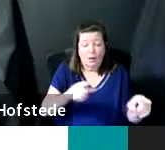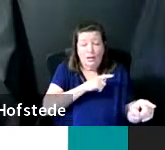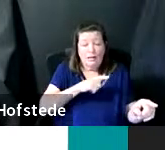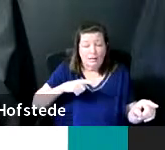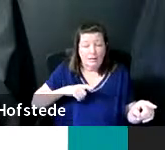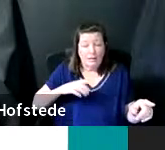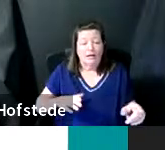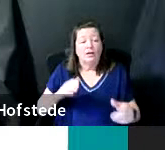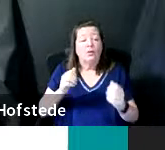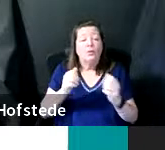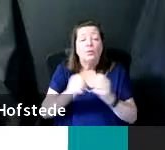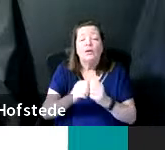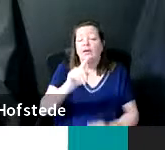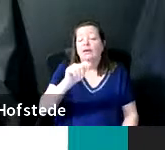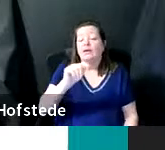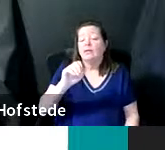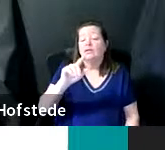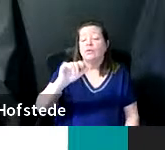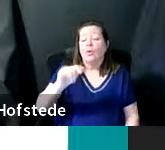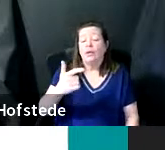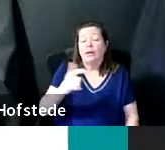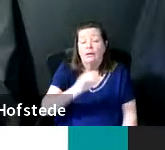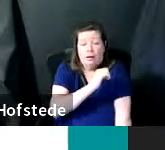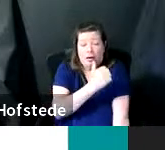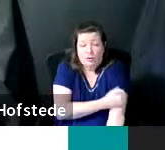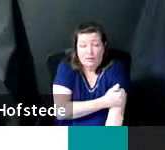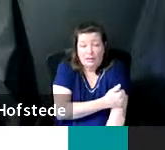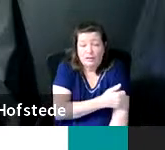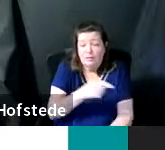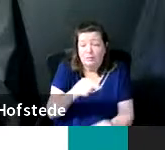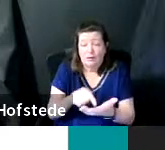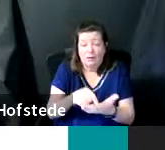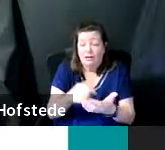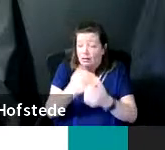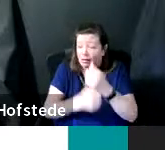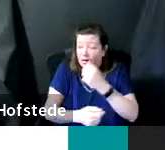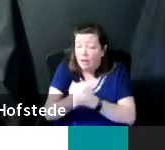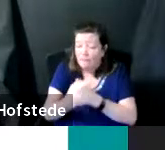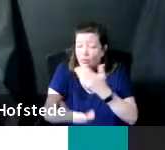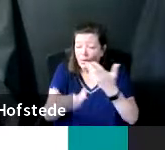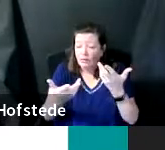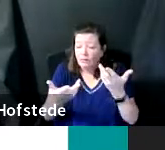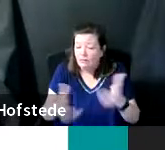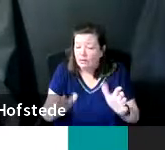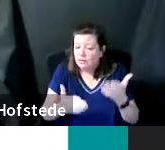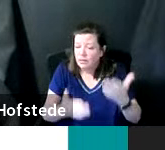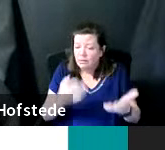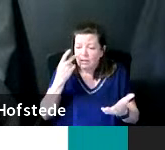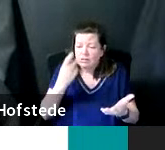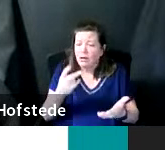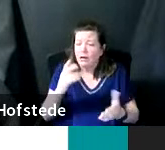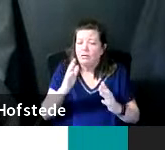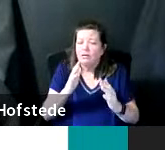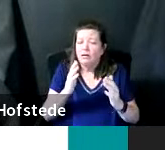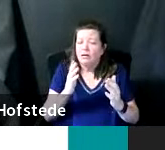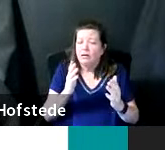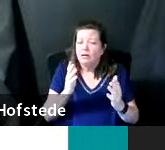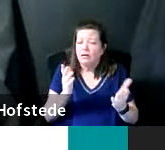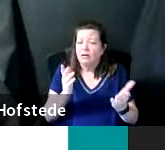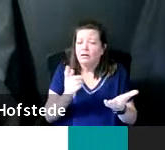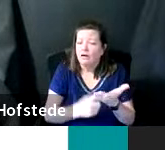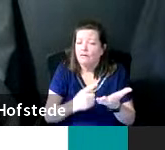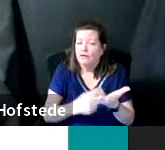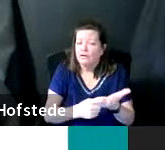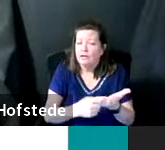bill authorization bill, you know, everyone may have seen the conversation recently that came out